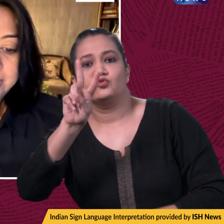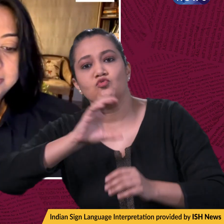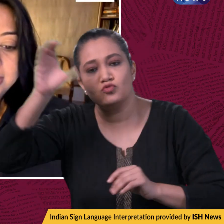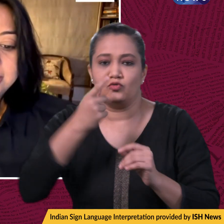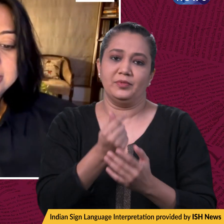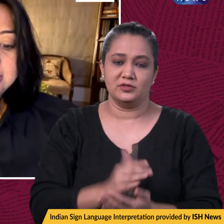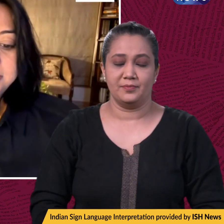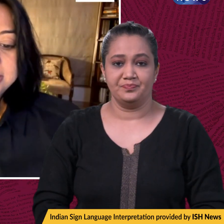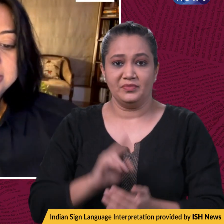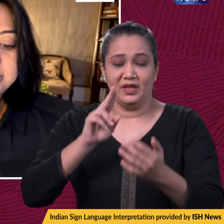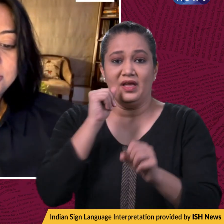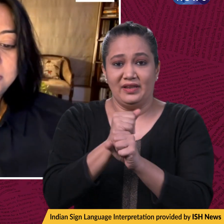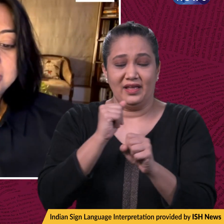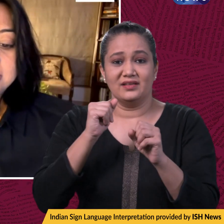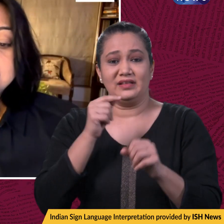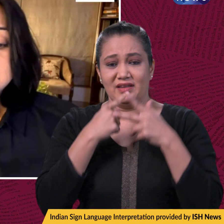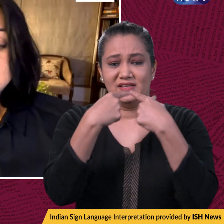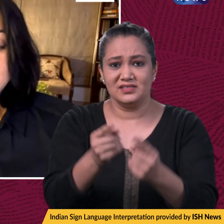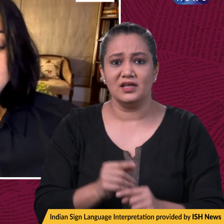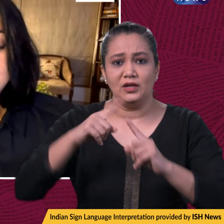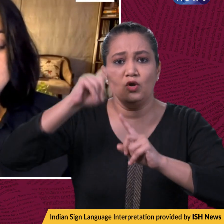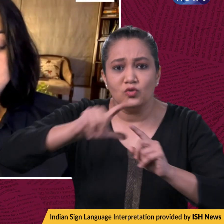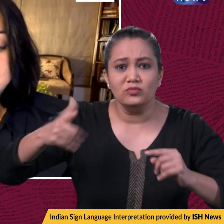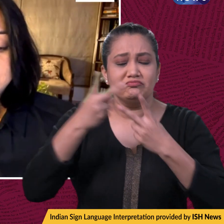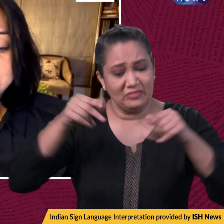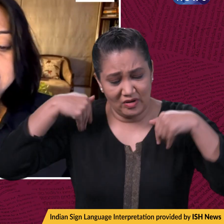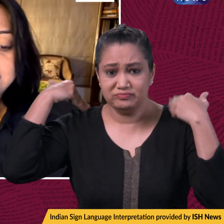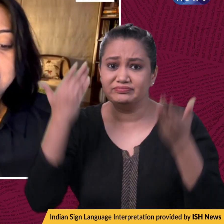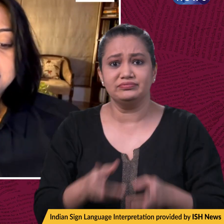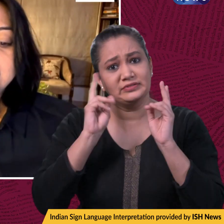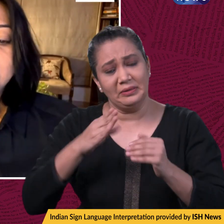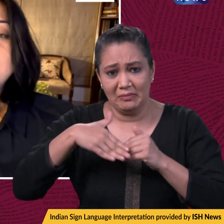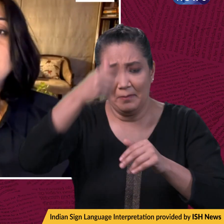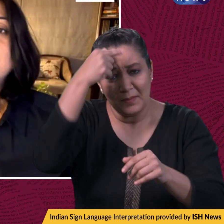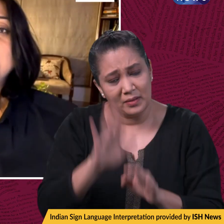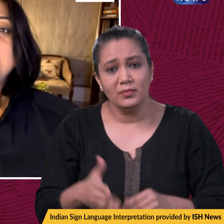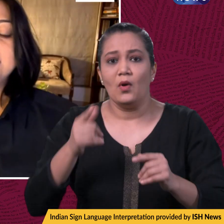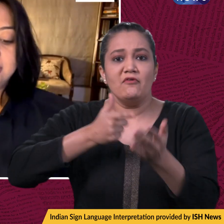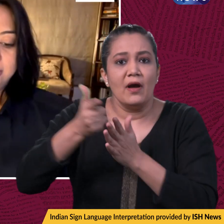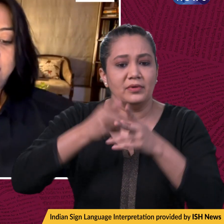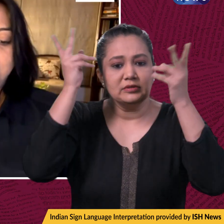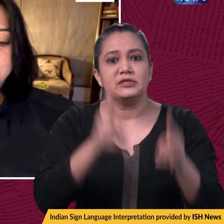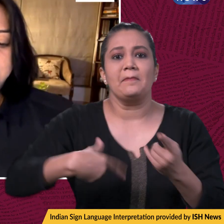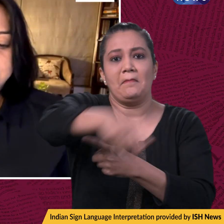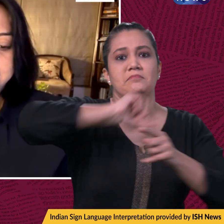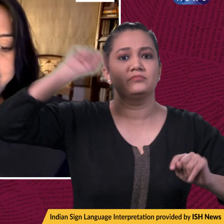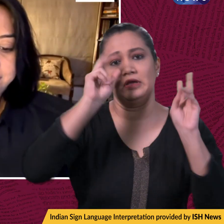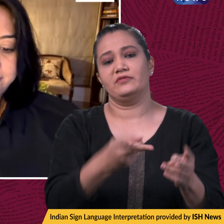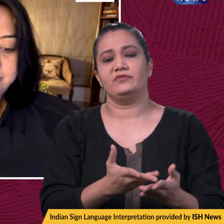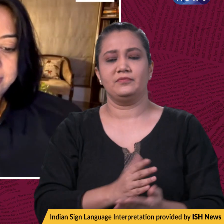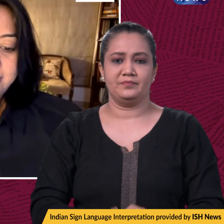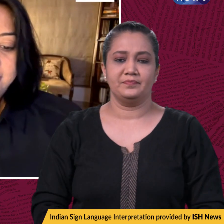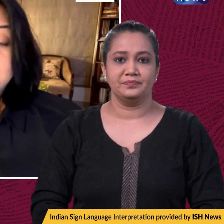rupees. Mr. Gadkari said the businesses at the toll plazas continue to remain affected as farmers have not yet vacated those sites.